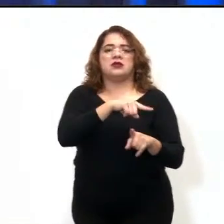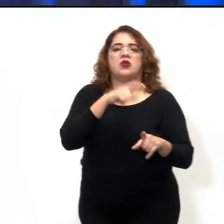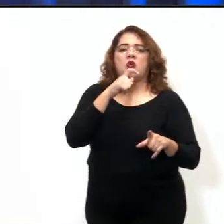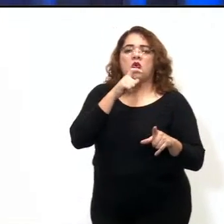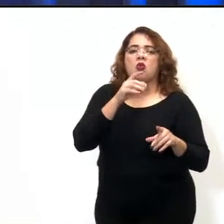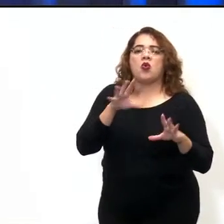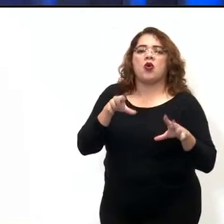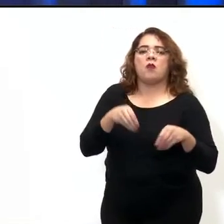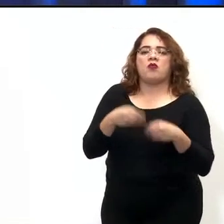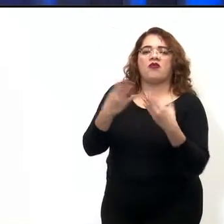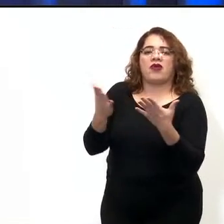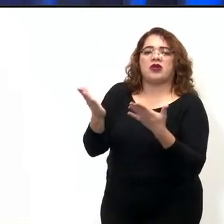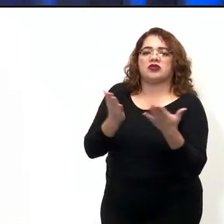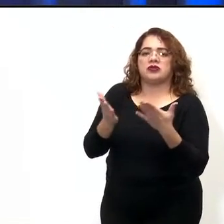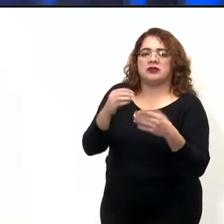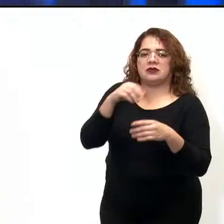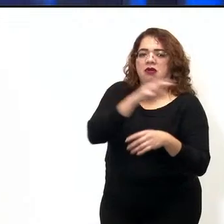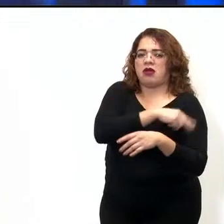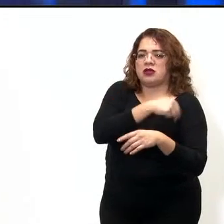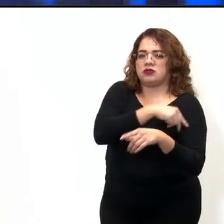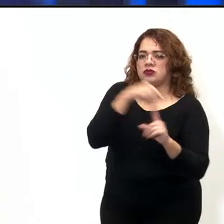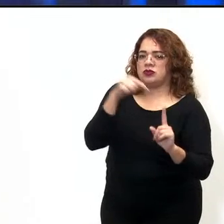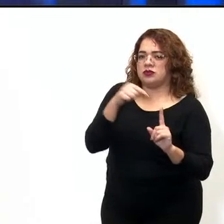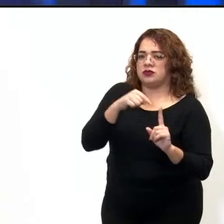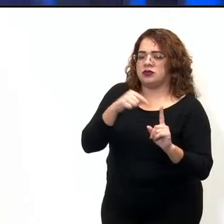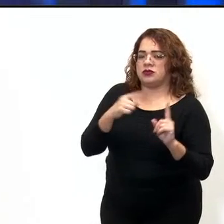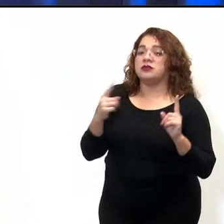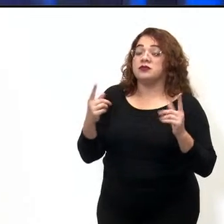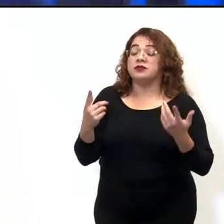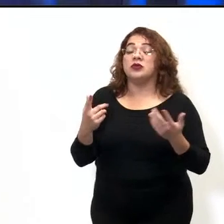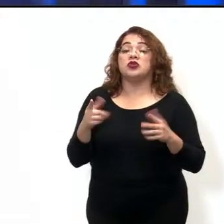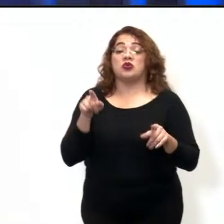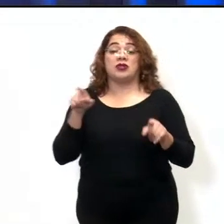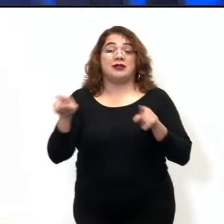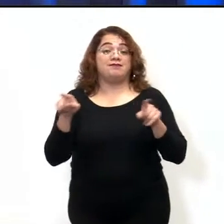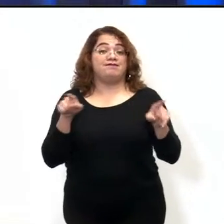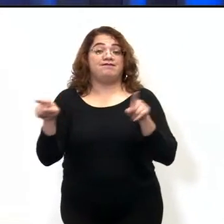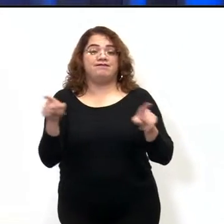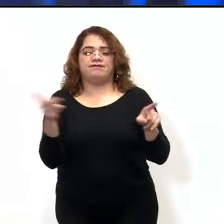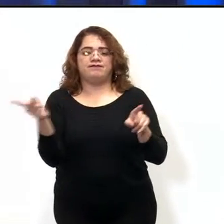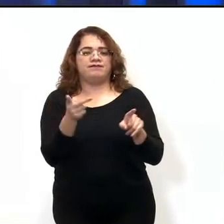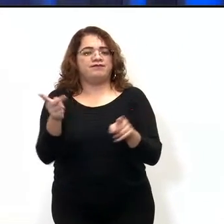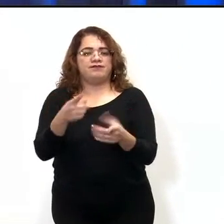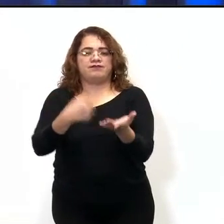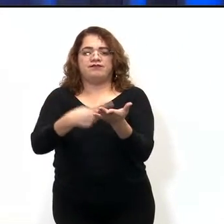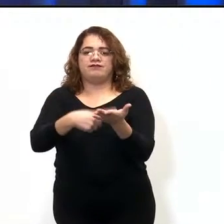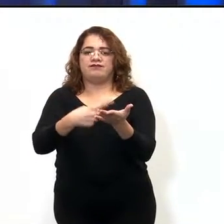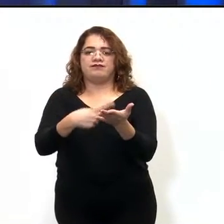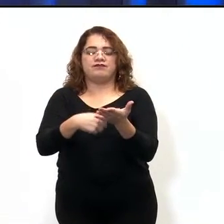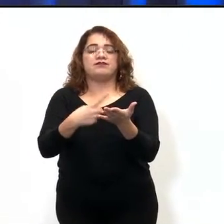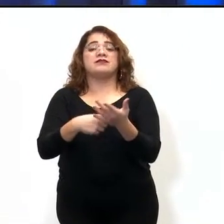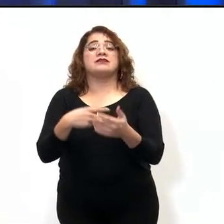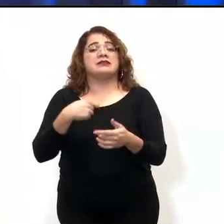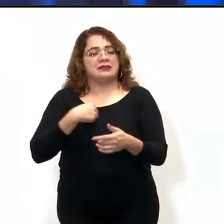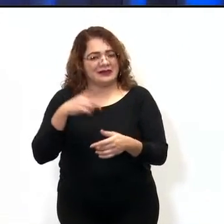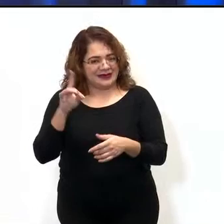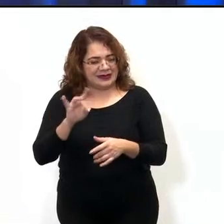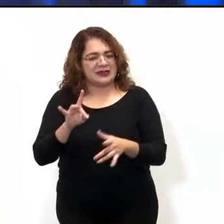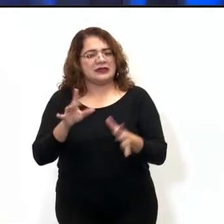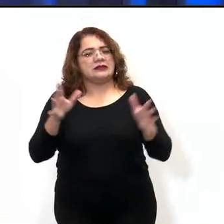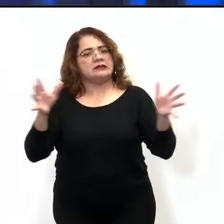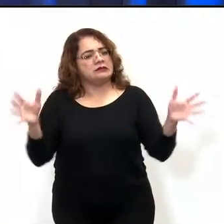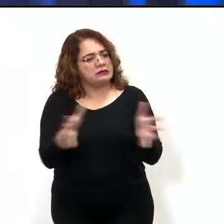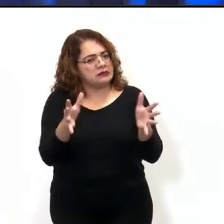is, as recently as today, I have put in messages and encouragement